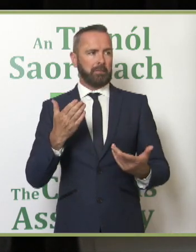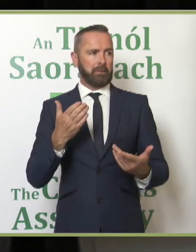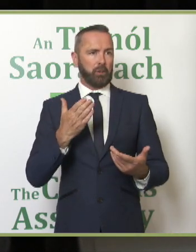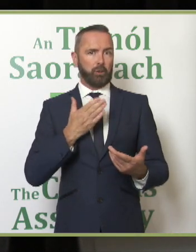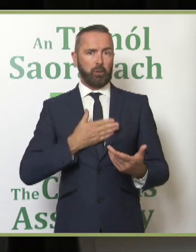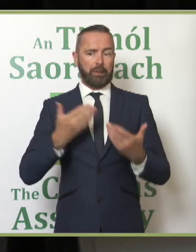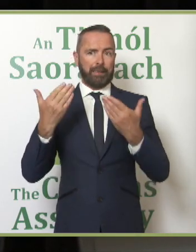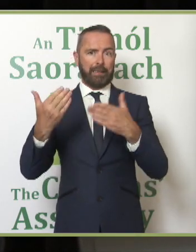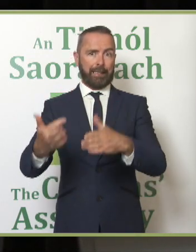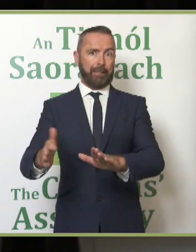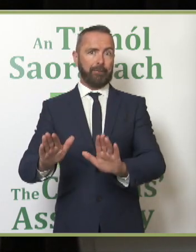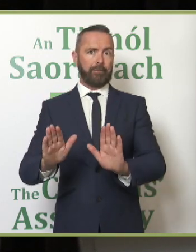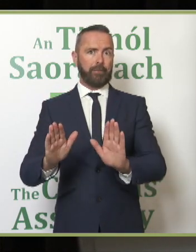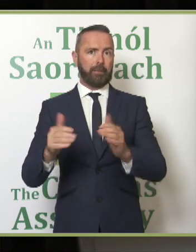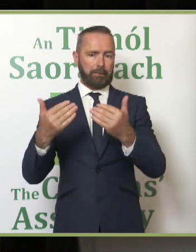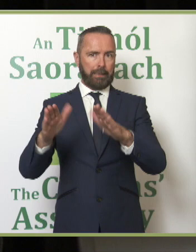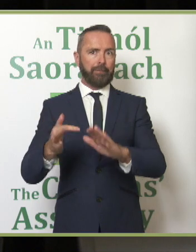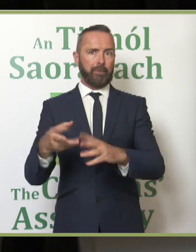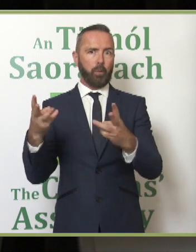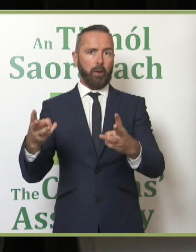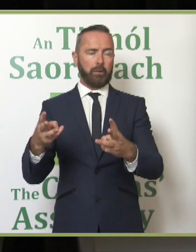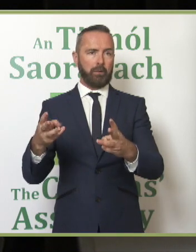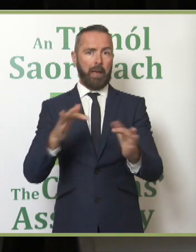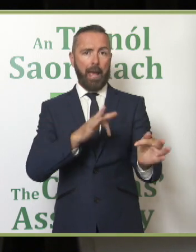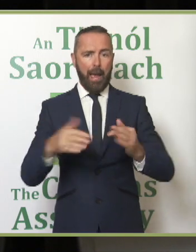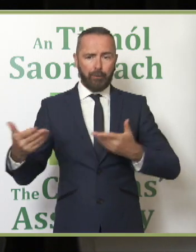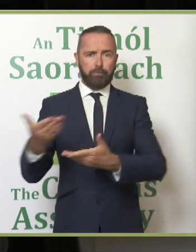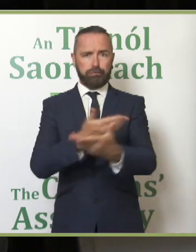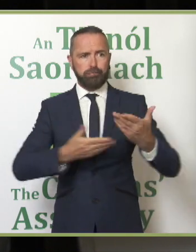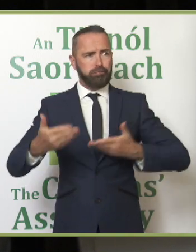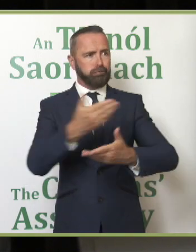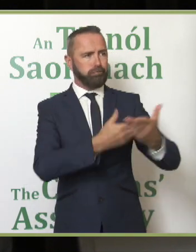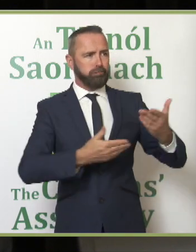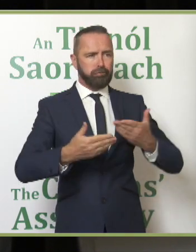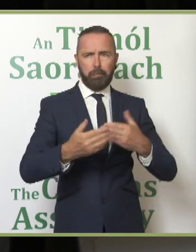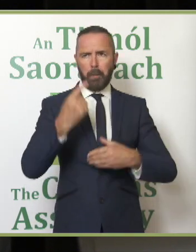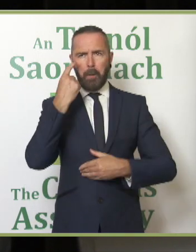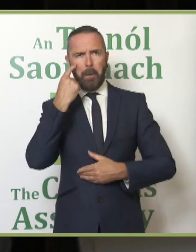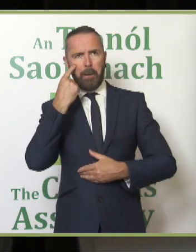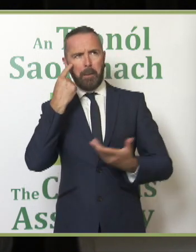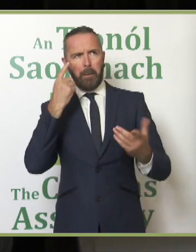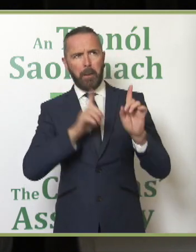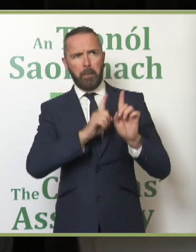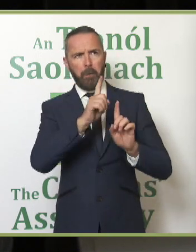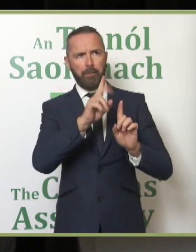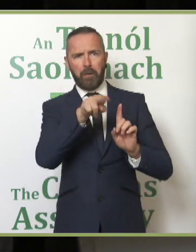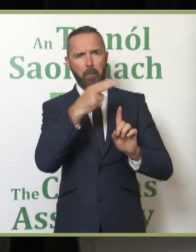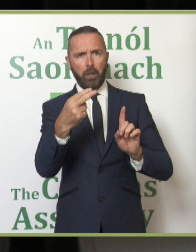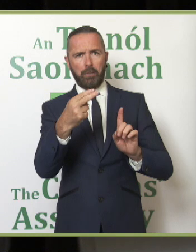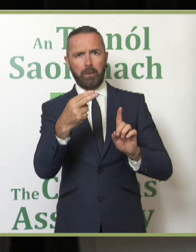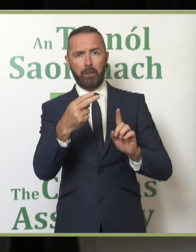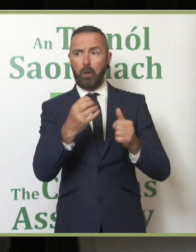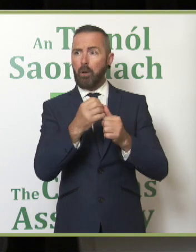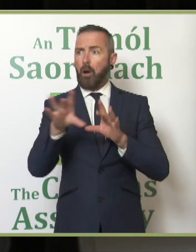the way it is. After thinking it through, you think, well, can't really improve things because all the other options aren't very good. Or you can